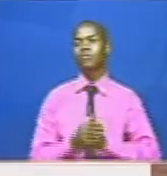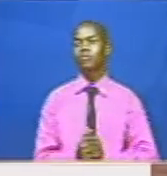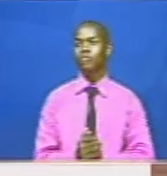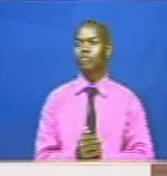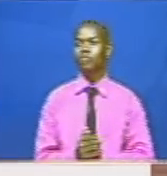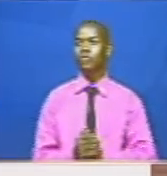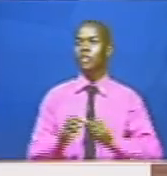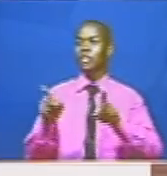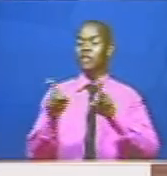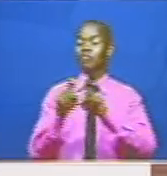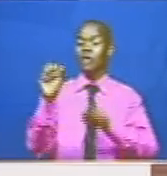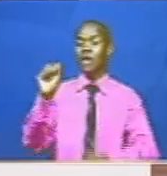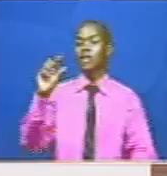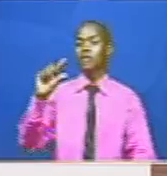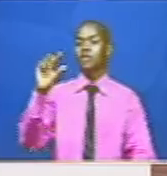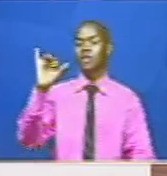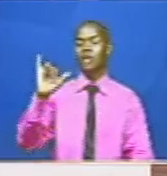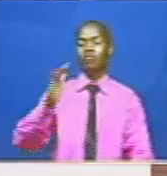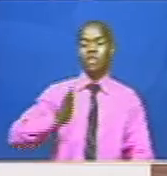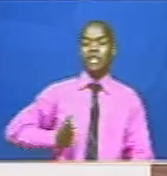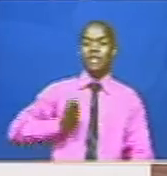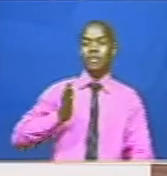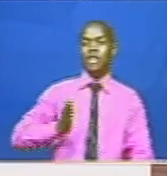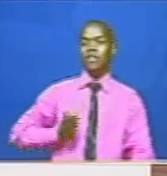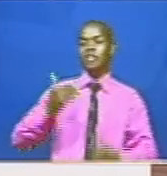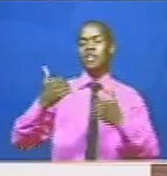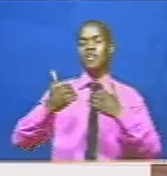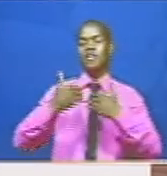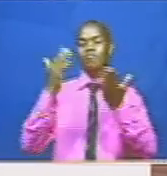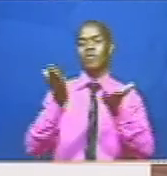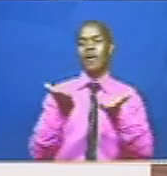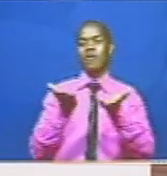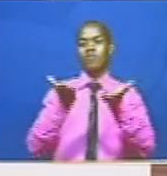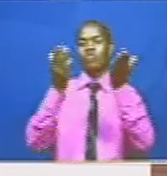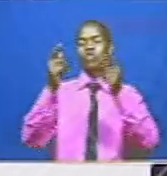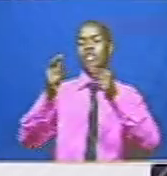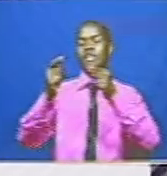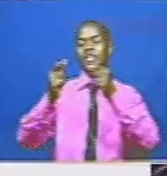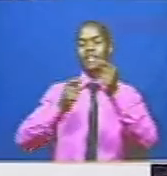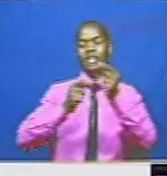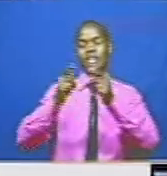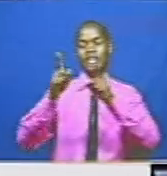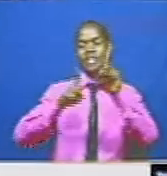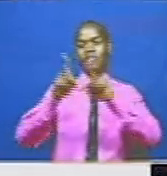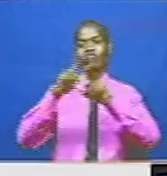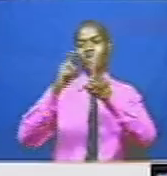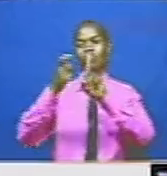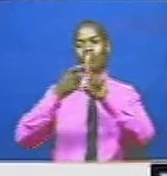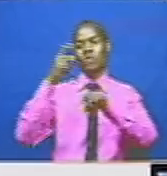For example, the SGR has really improved the transportation from Nairobi to Mombasa. And there has been a lot